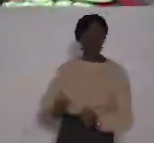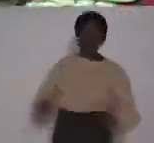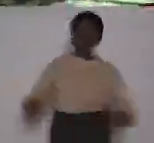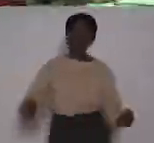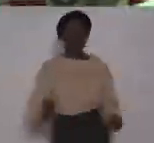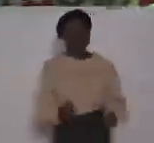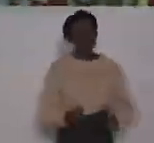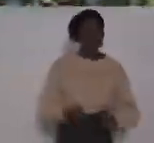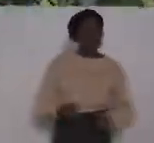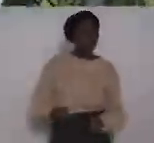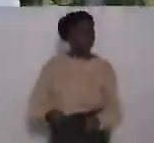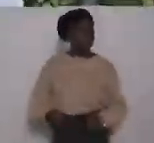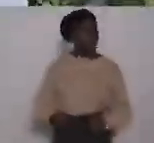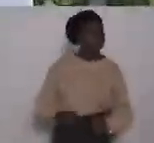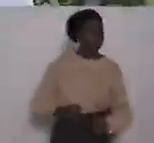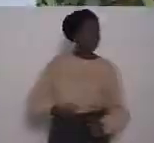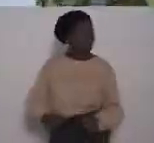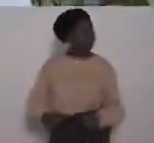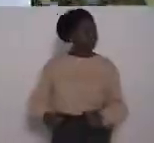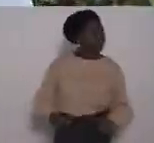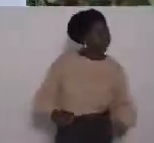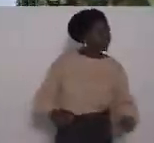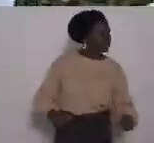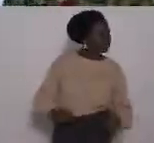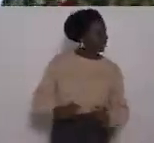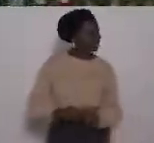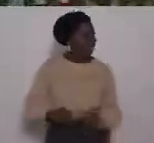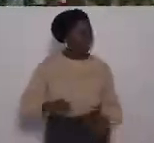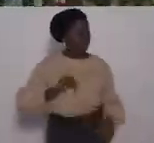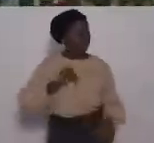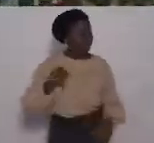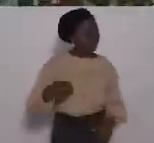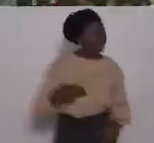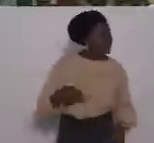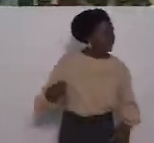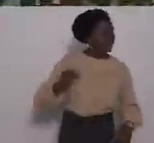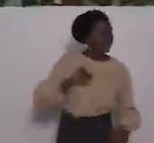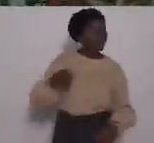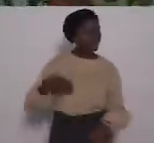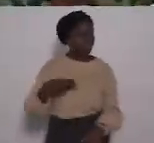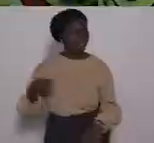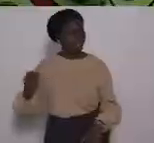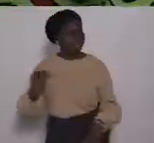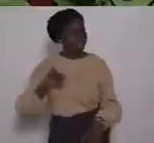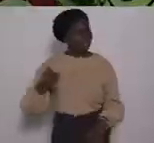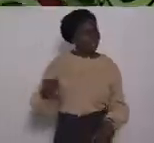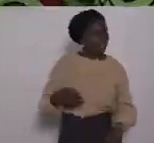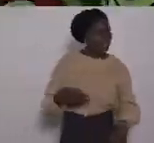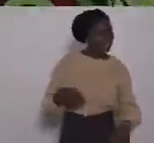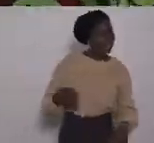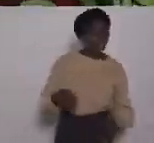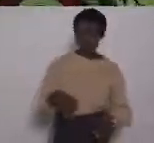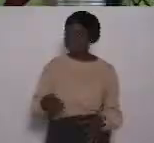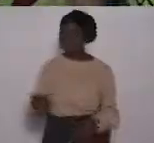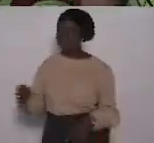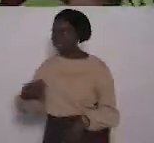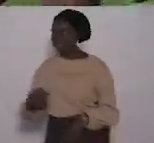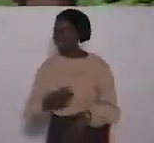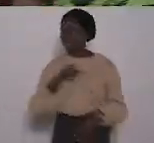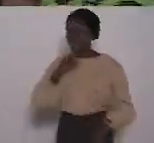us glory glory glory gloryoryoryory we are moving